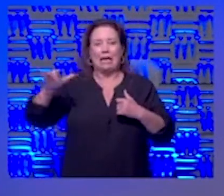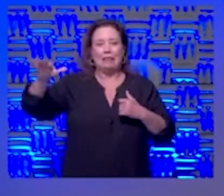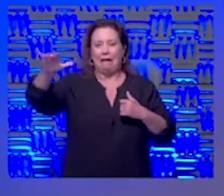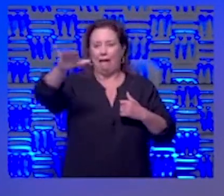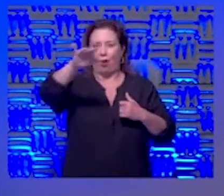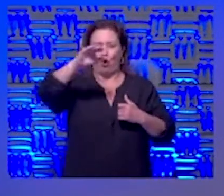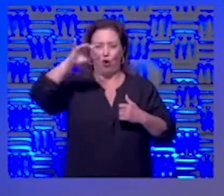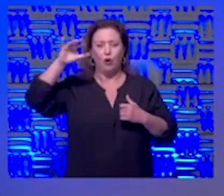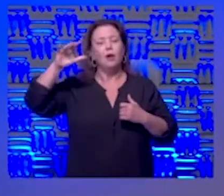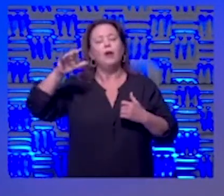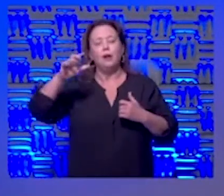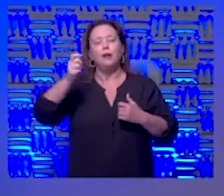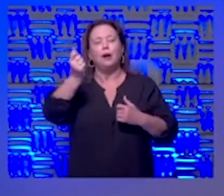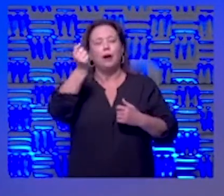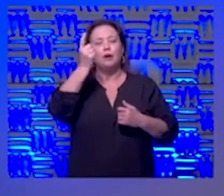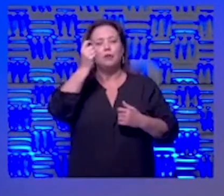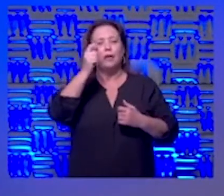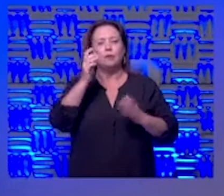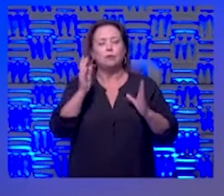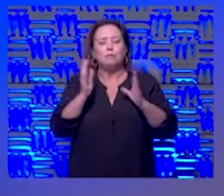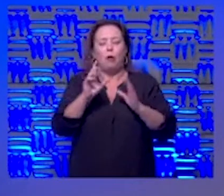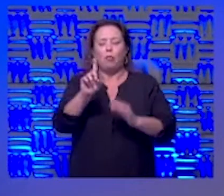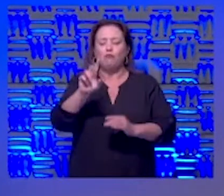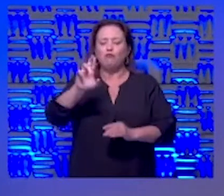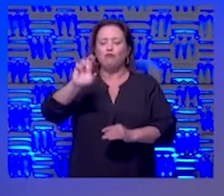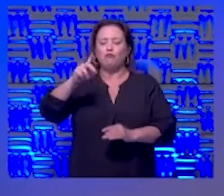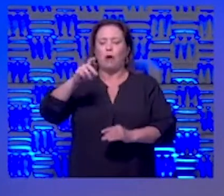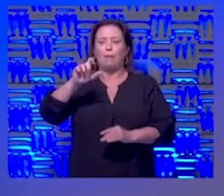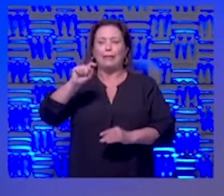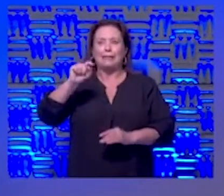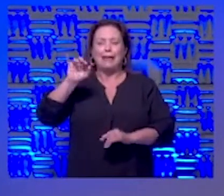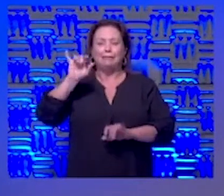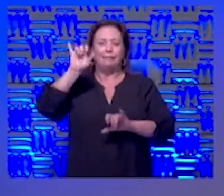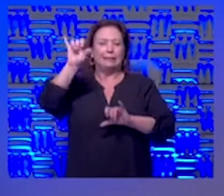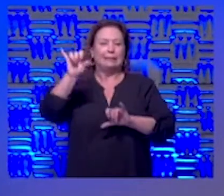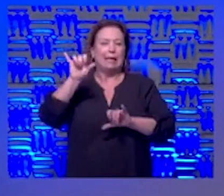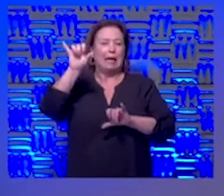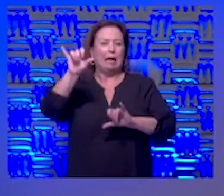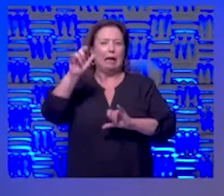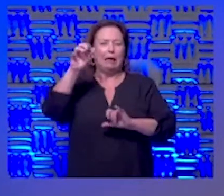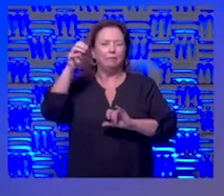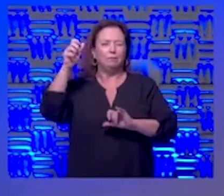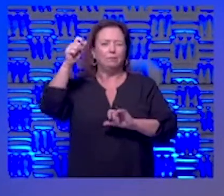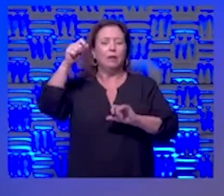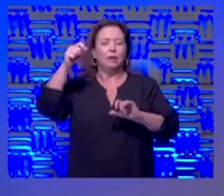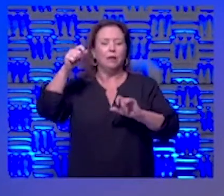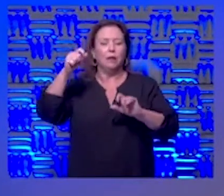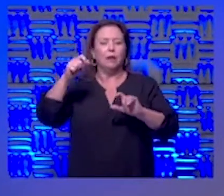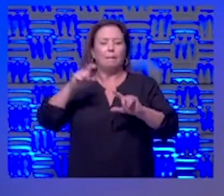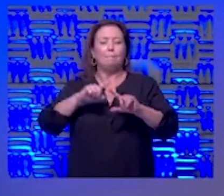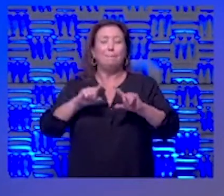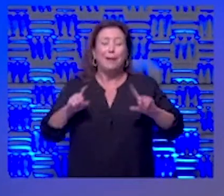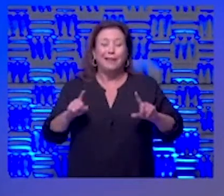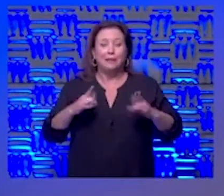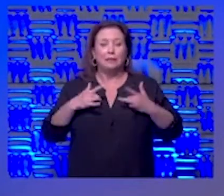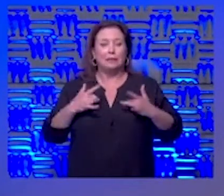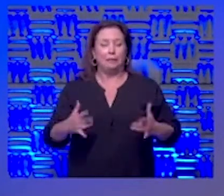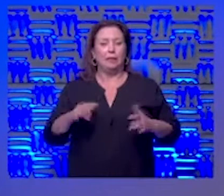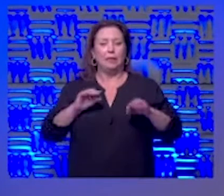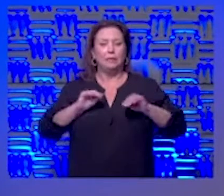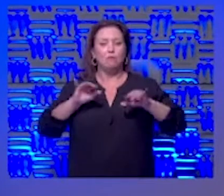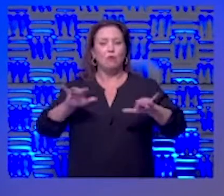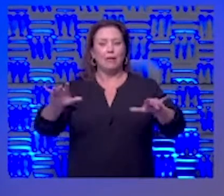There could still be small aerosolized droplets that may linger in the air, but the most way that this is spread is by